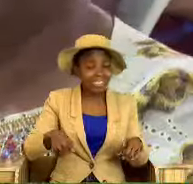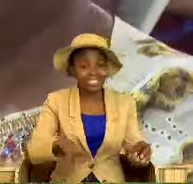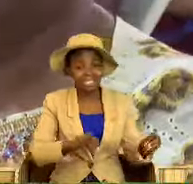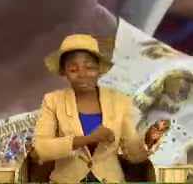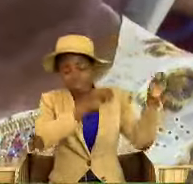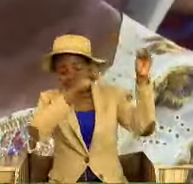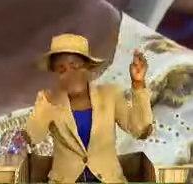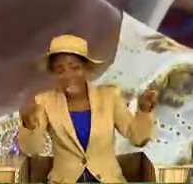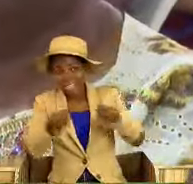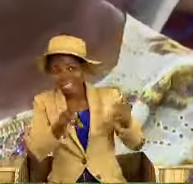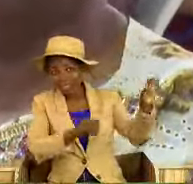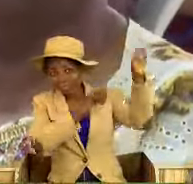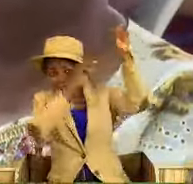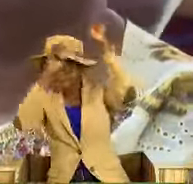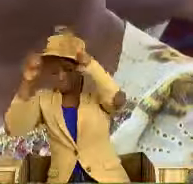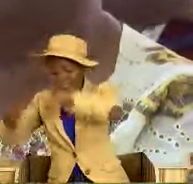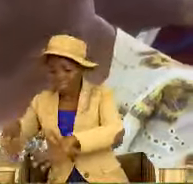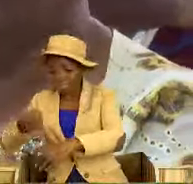of